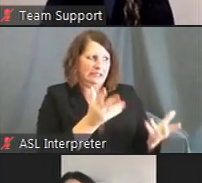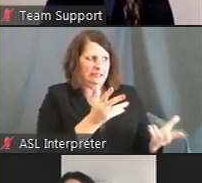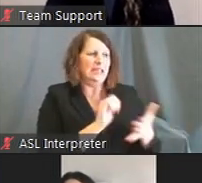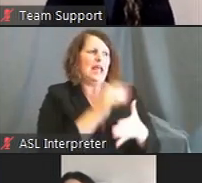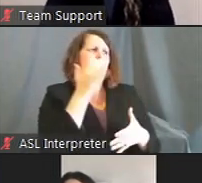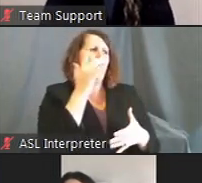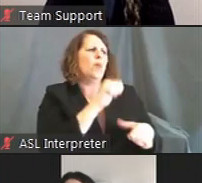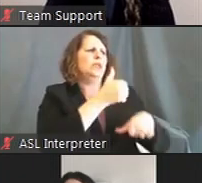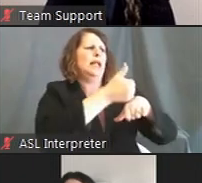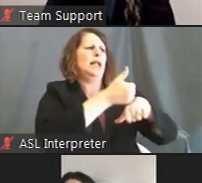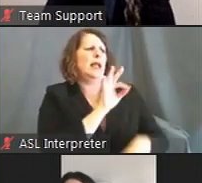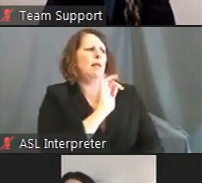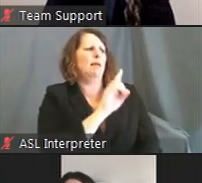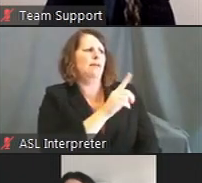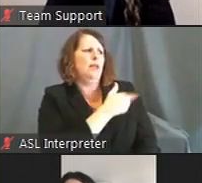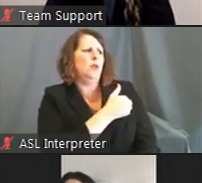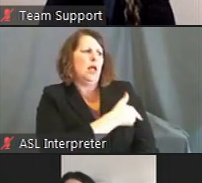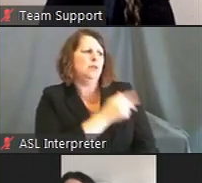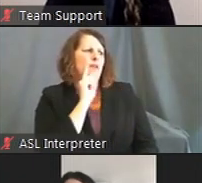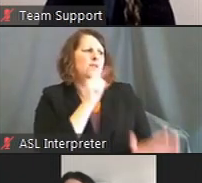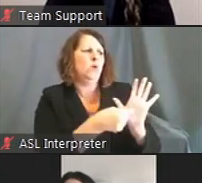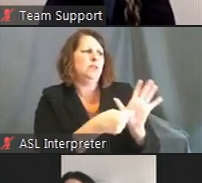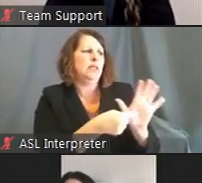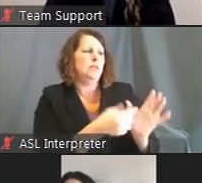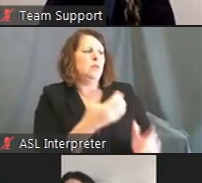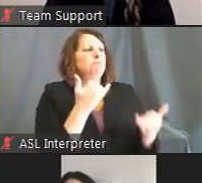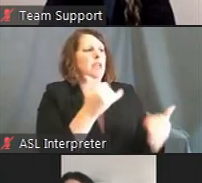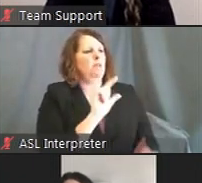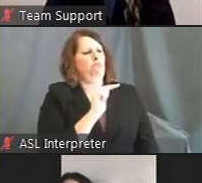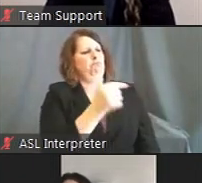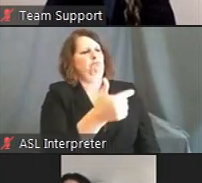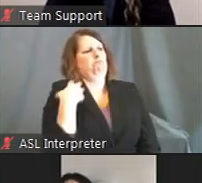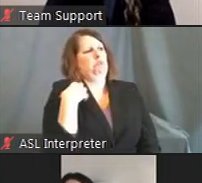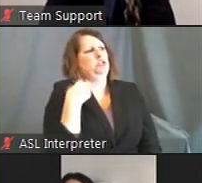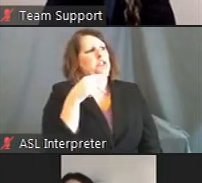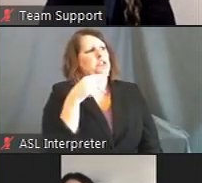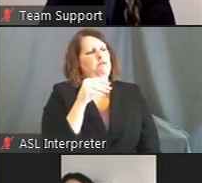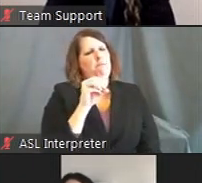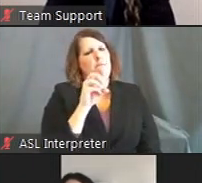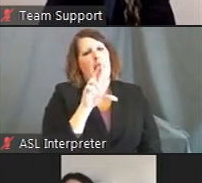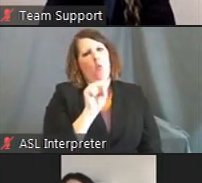Chief Powers, I'll let you go in a little more detail there.